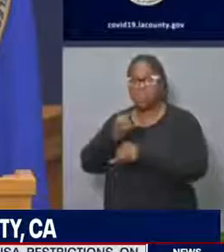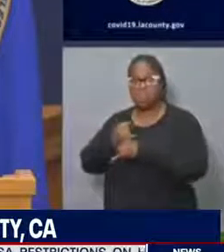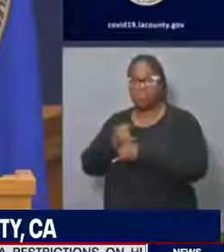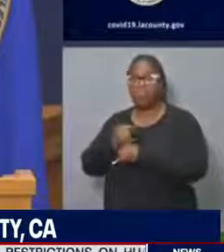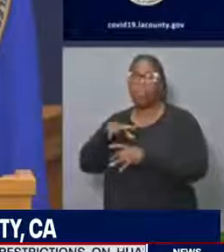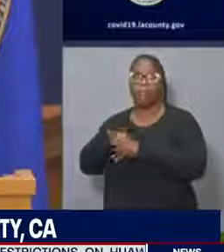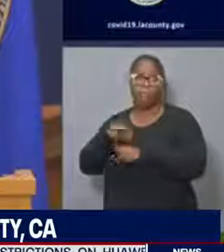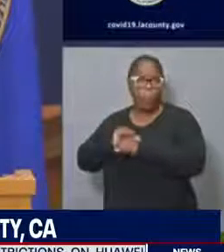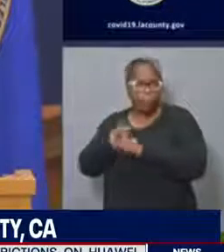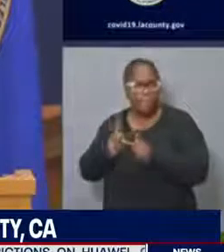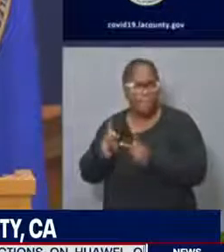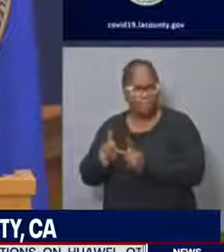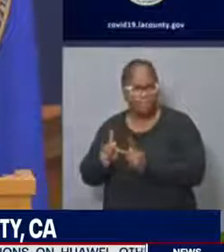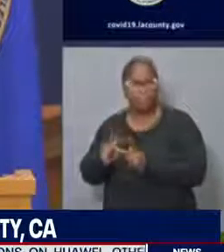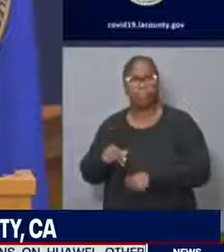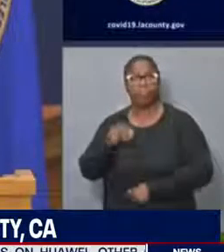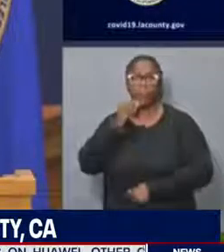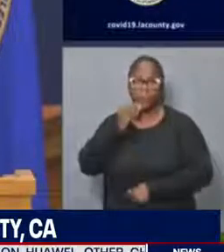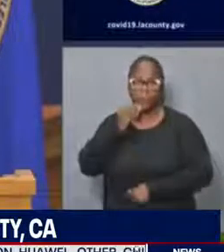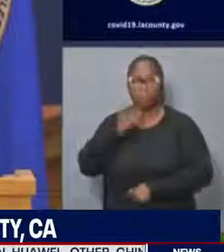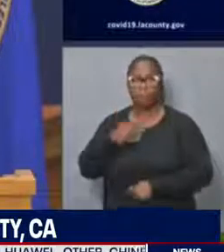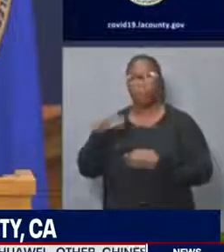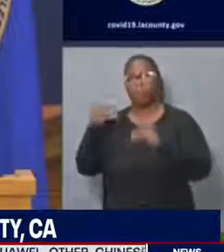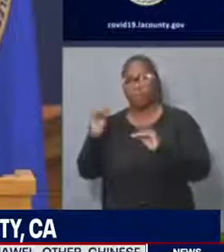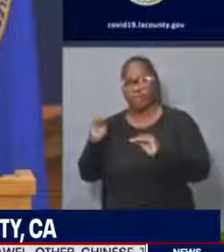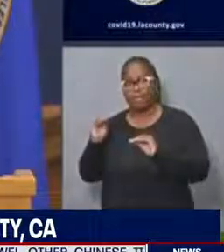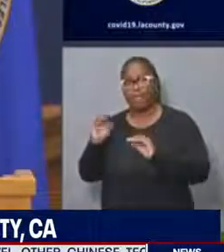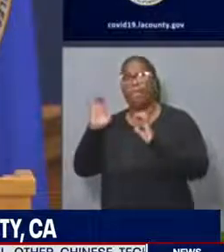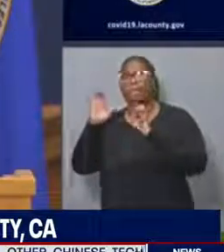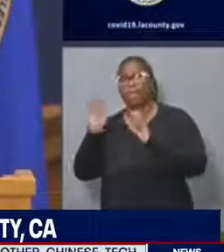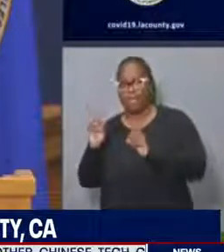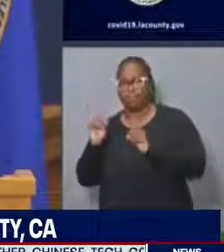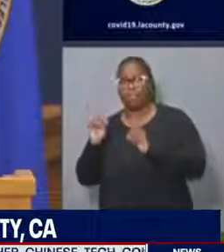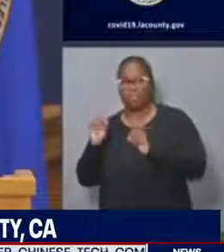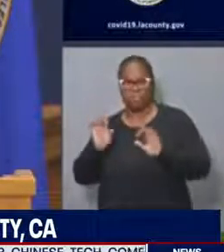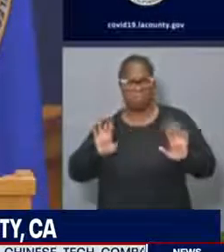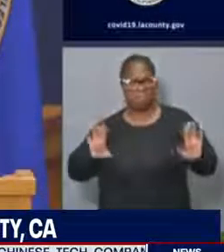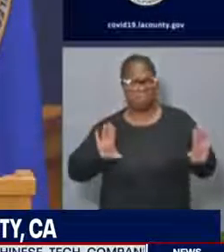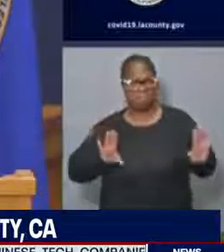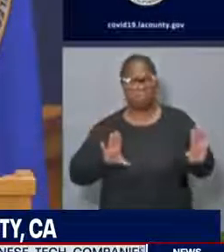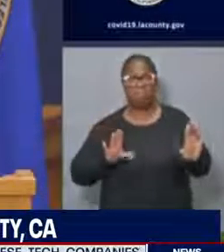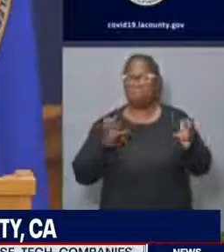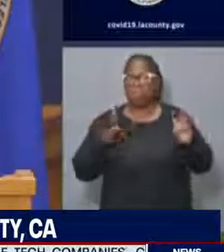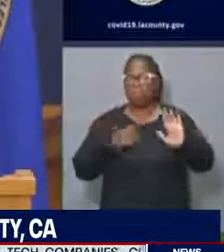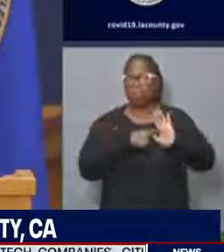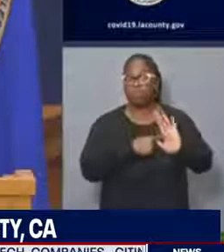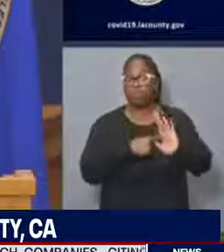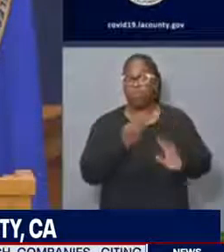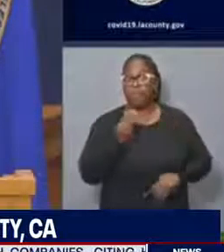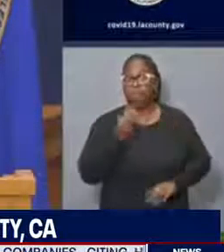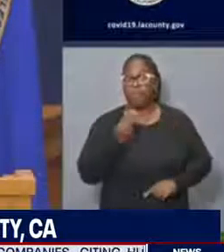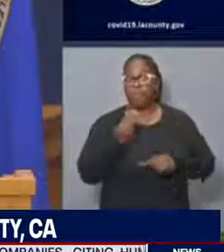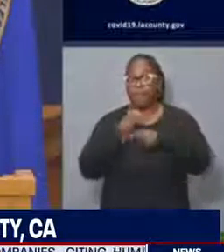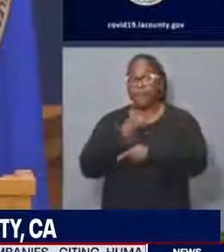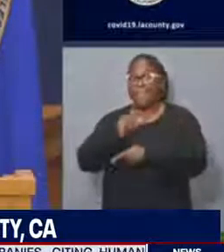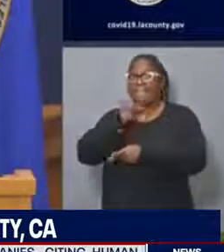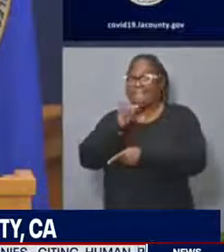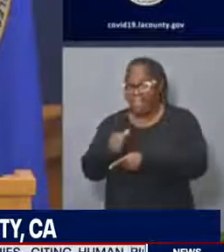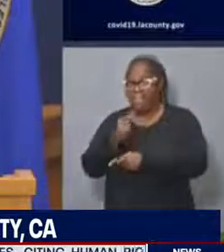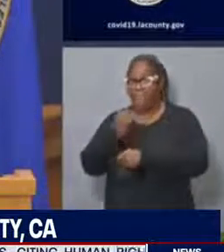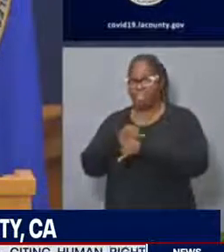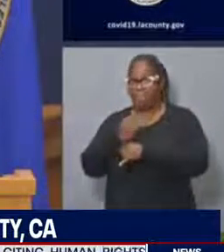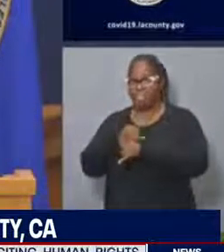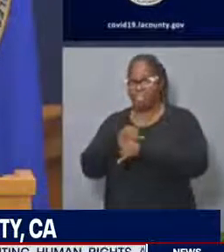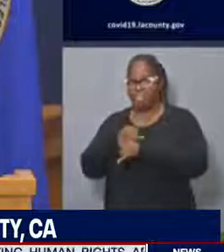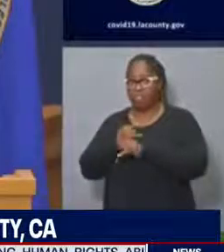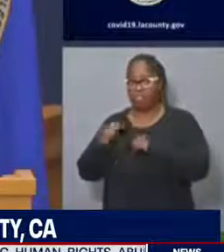include workplaces, food and retail, and educational settings. And as I showed you on Monday, it's in the non-residential sites where we're seeing the